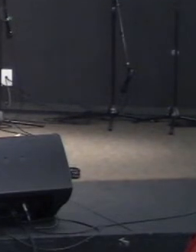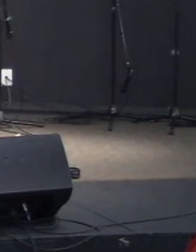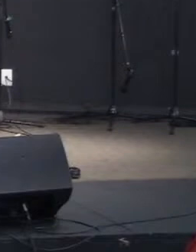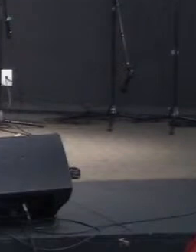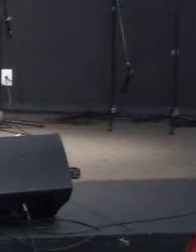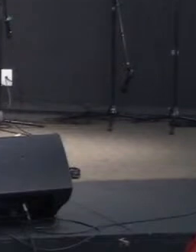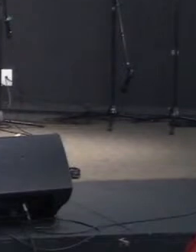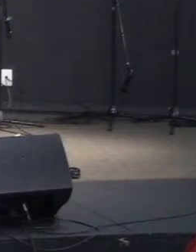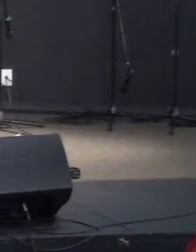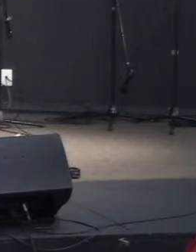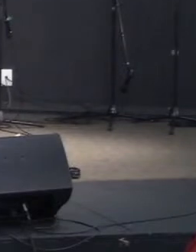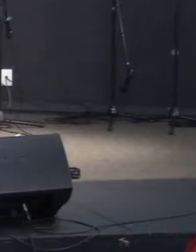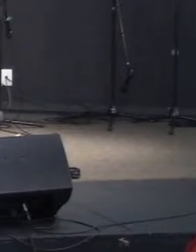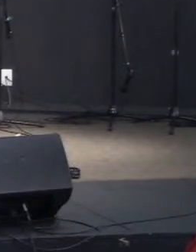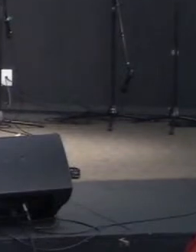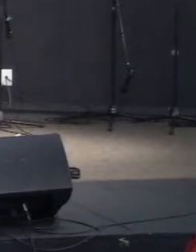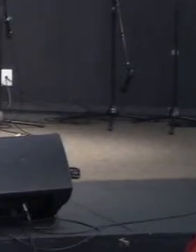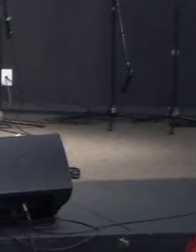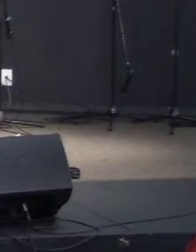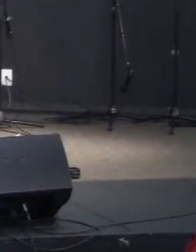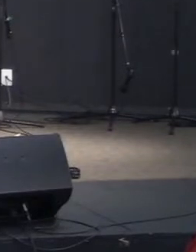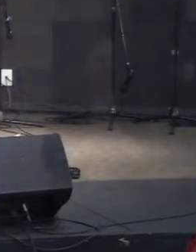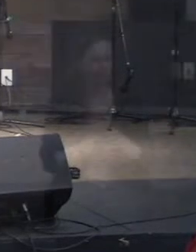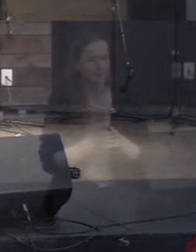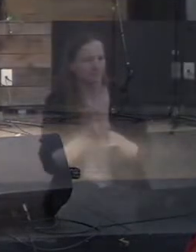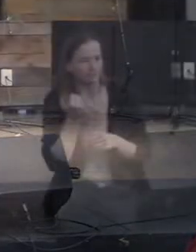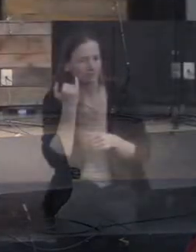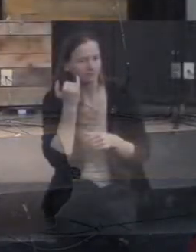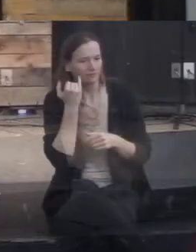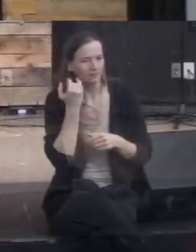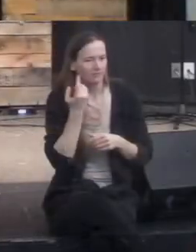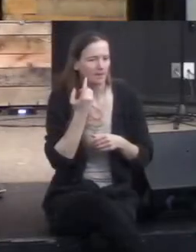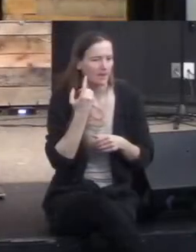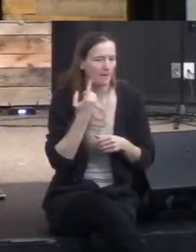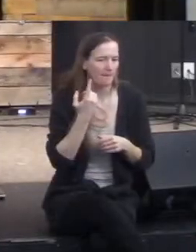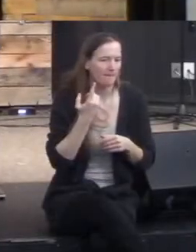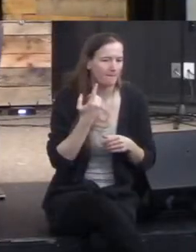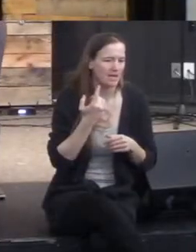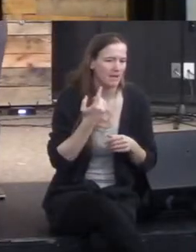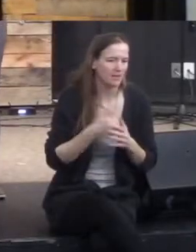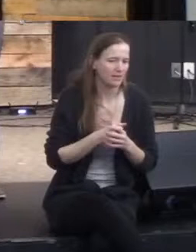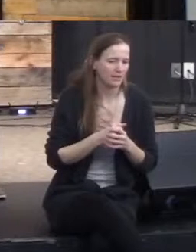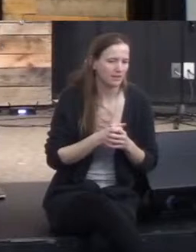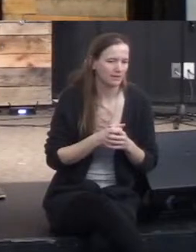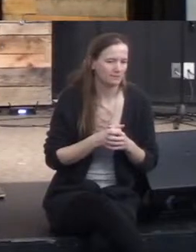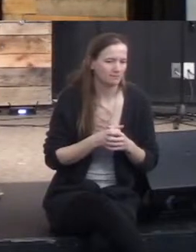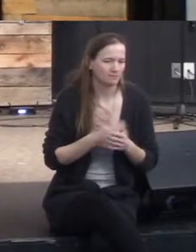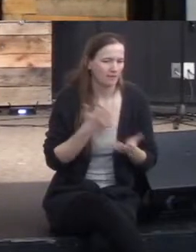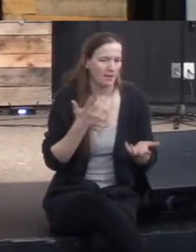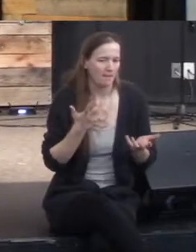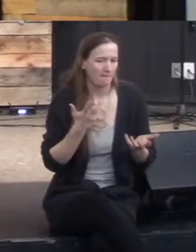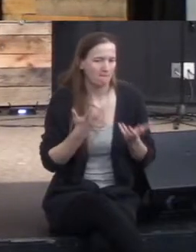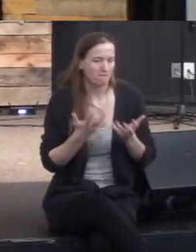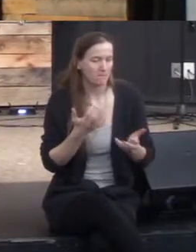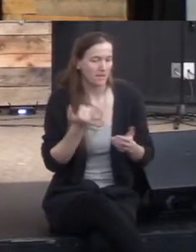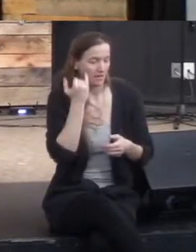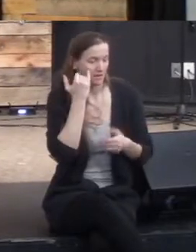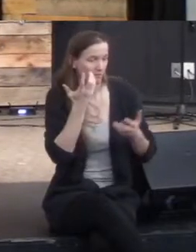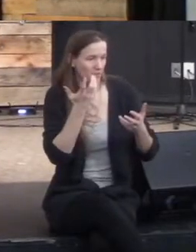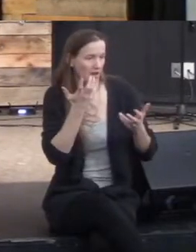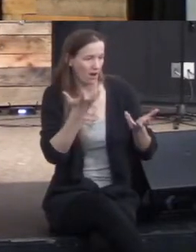and yet at the same time it has that liability, and I'm willing to compromise my standards and yours to get what I want.